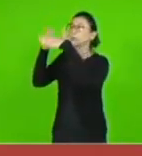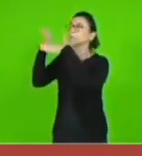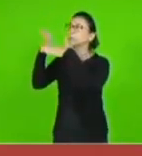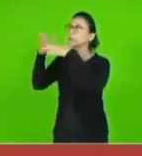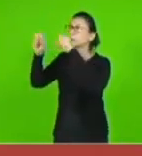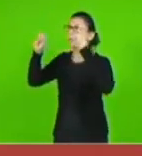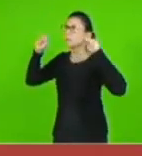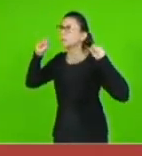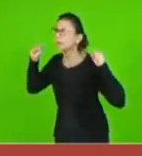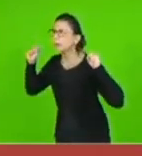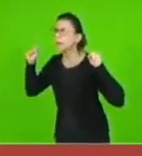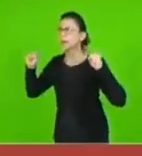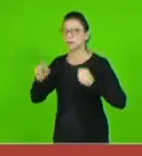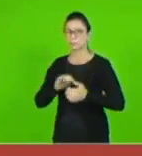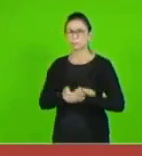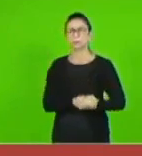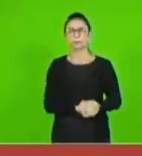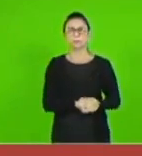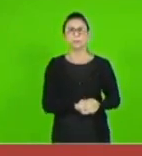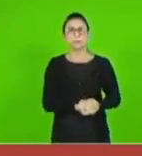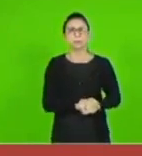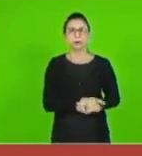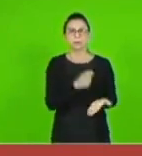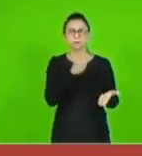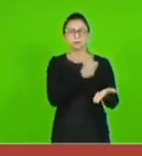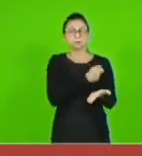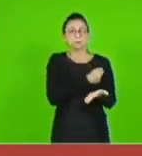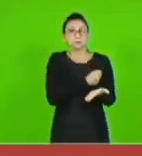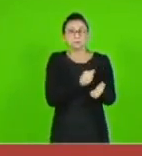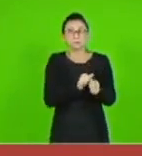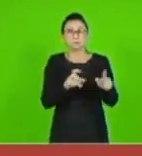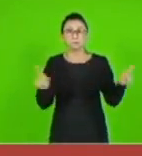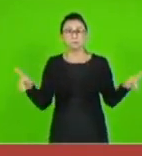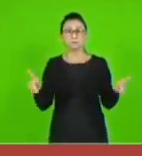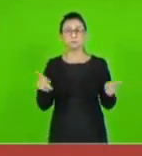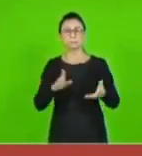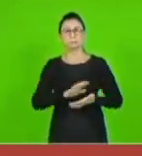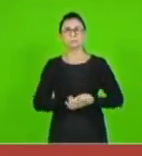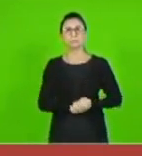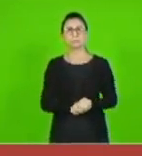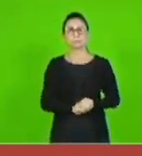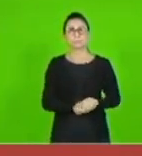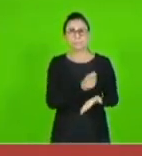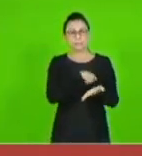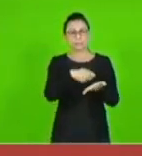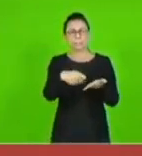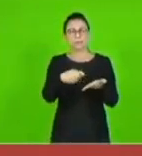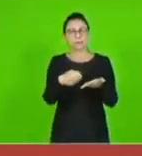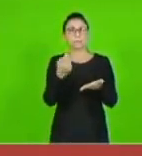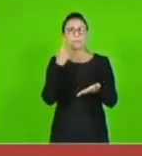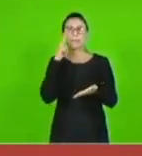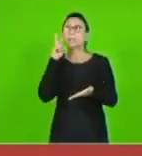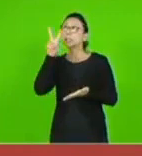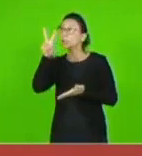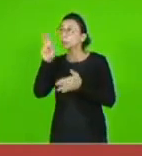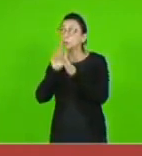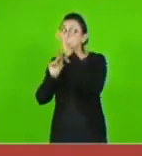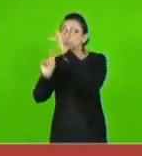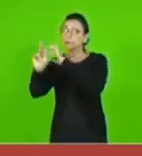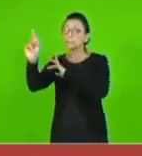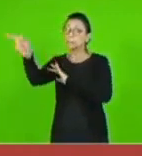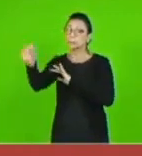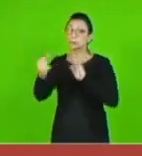When John was writing the first few chapters of Revelation,